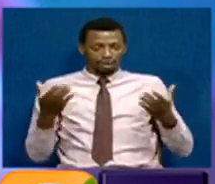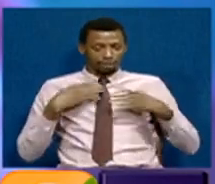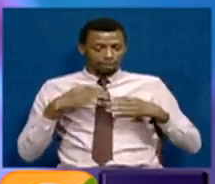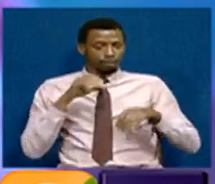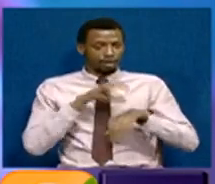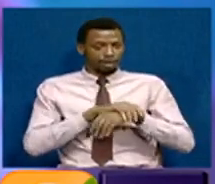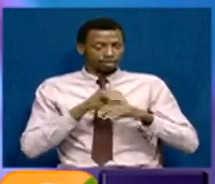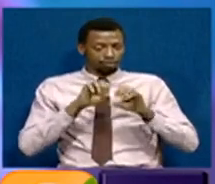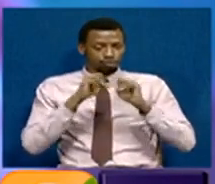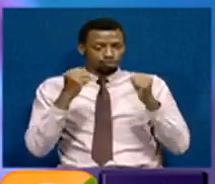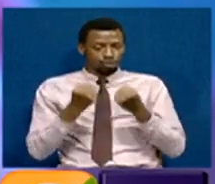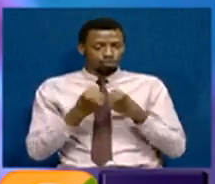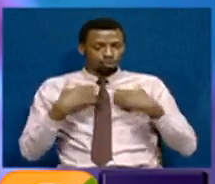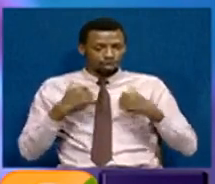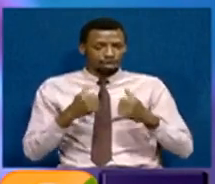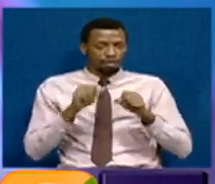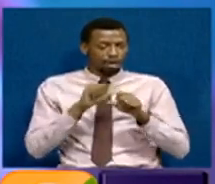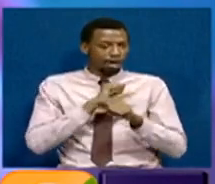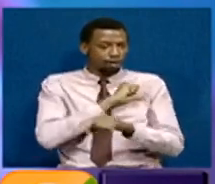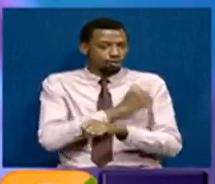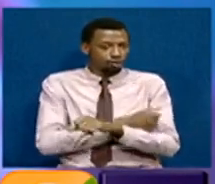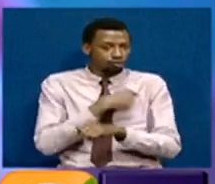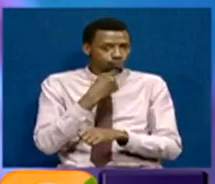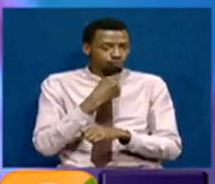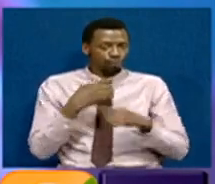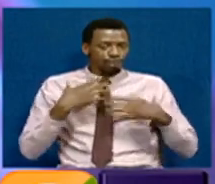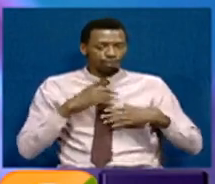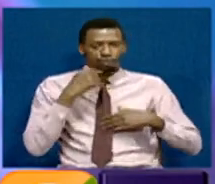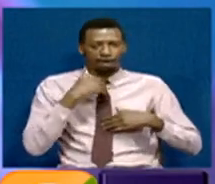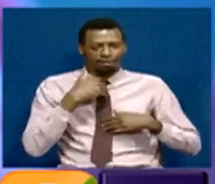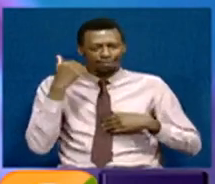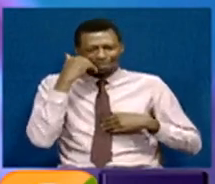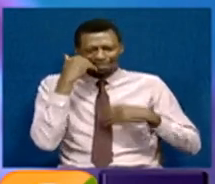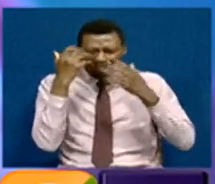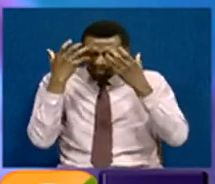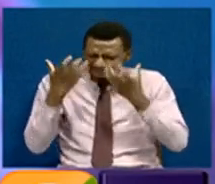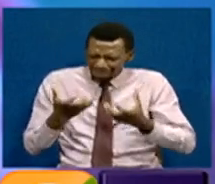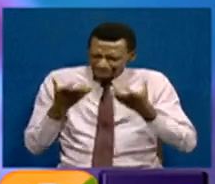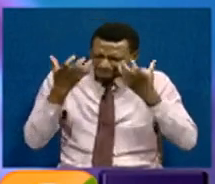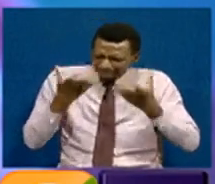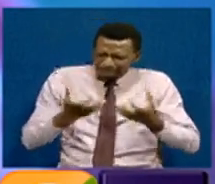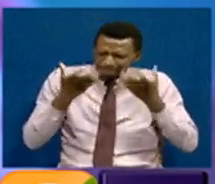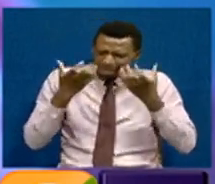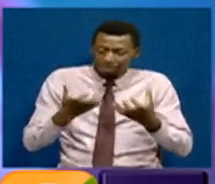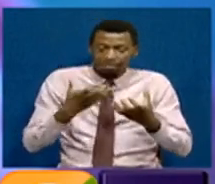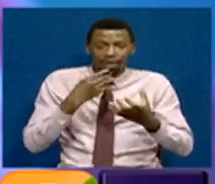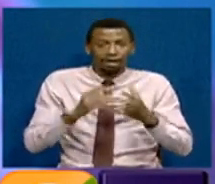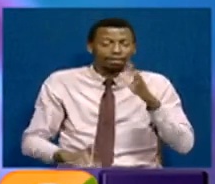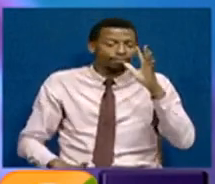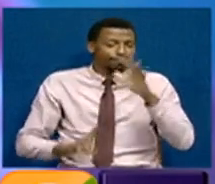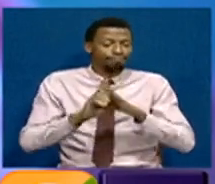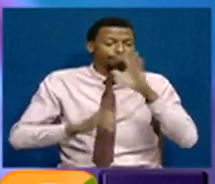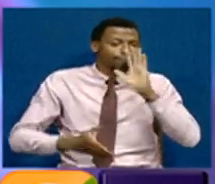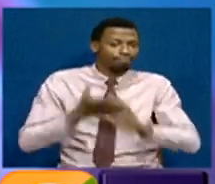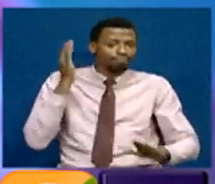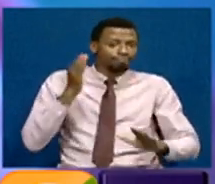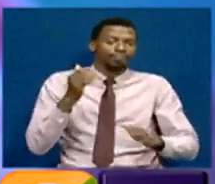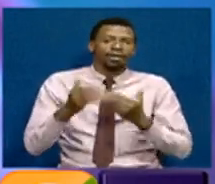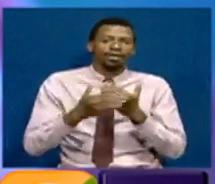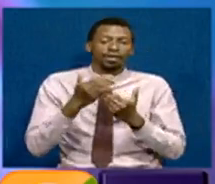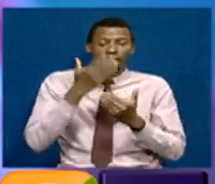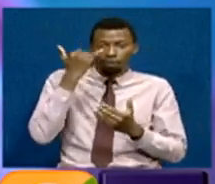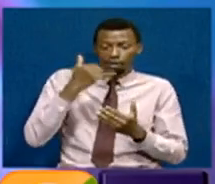the ones who are going to benefit at most, are people with chronic, critical illness and emergency care, because we have a fund